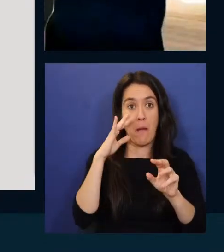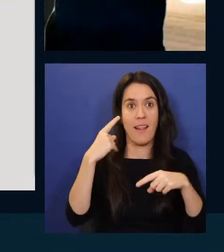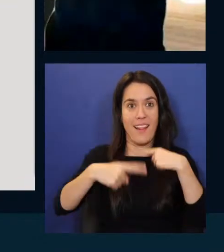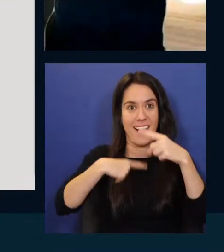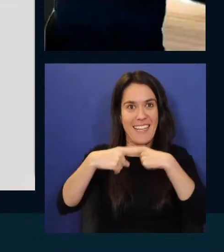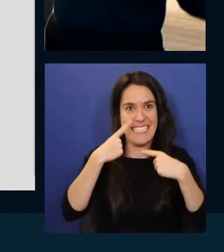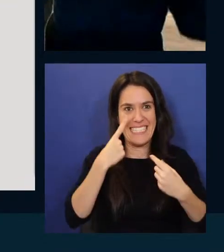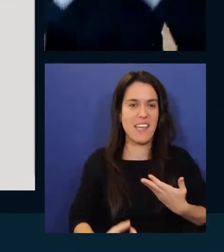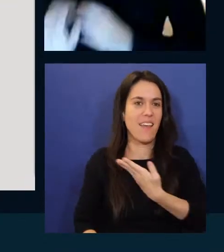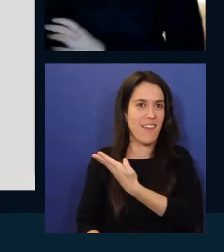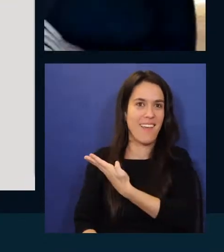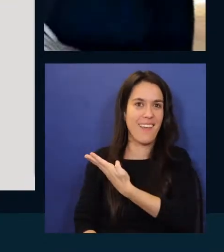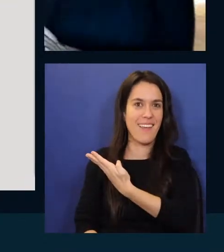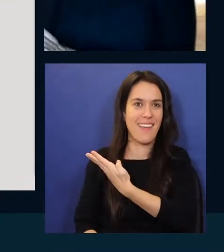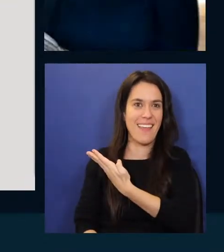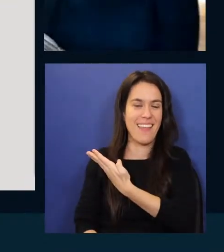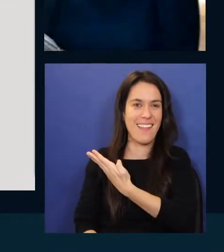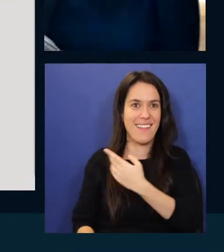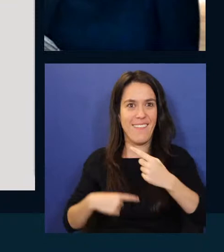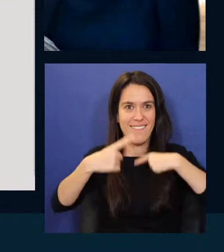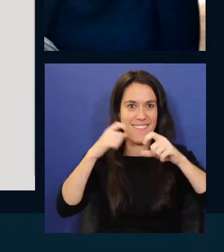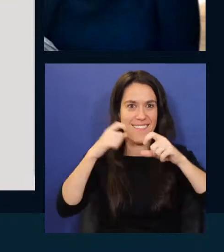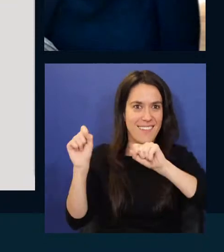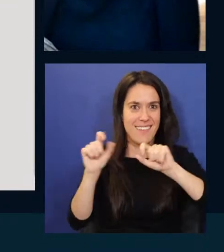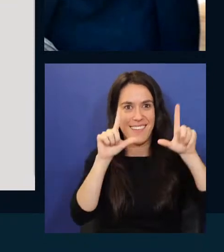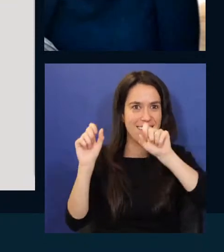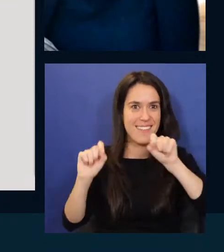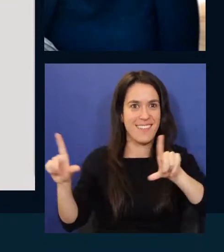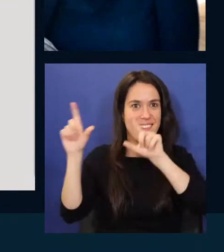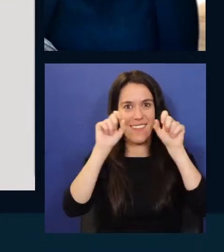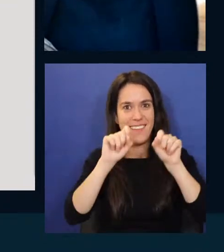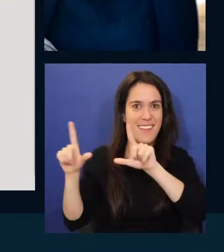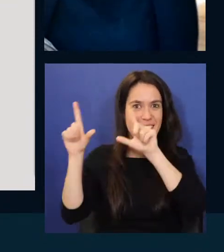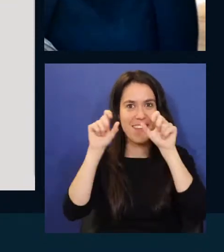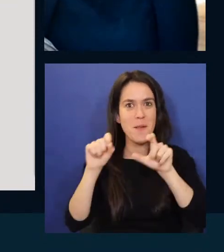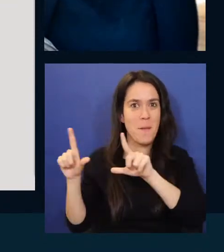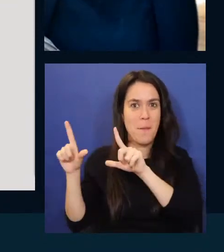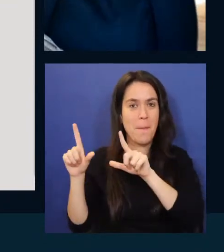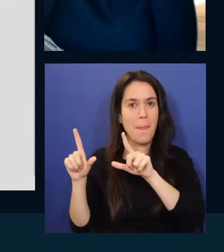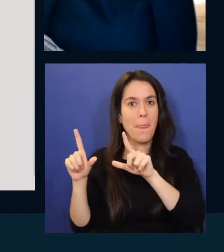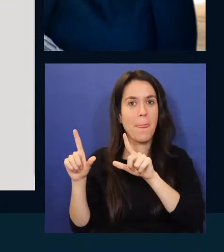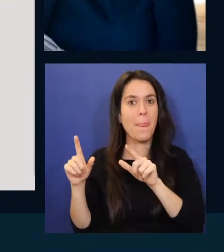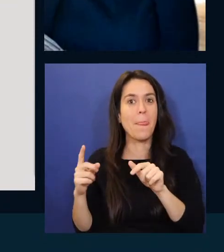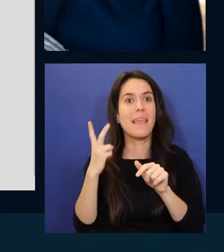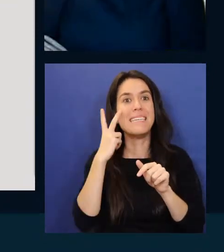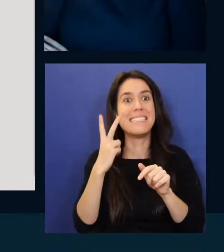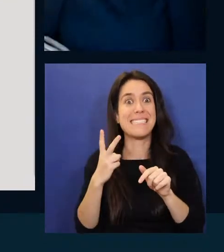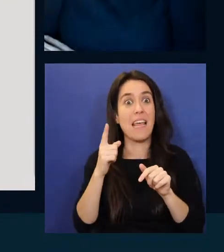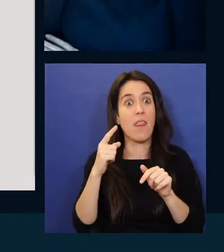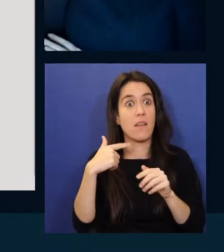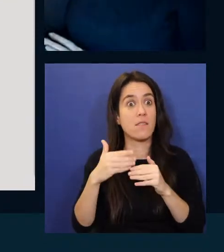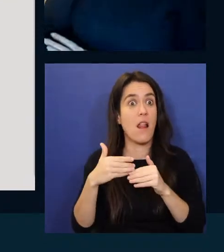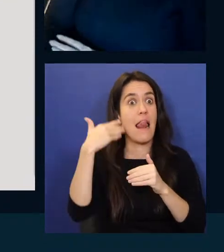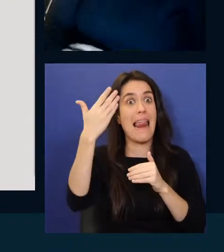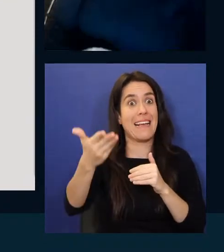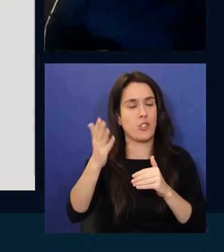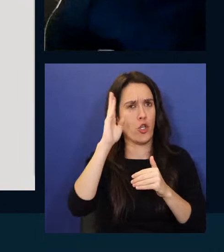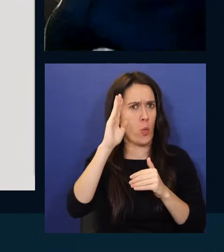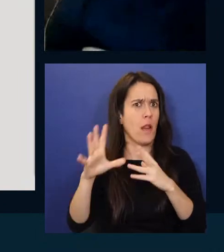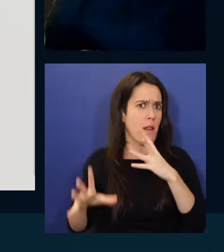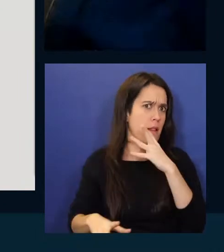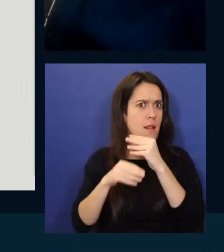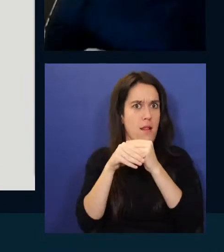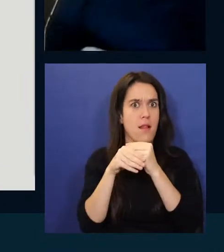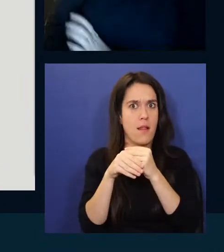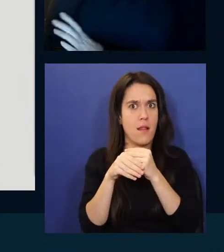going. But this is something that is going to come later. I don't know